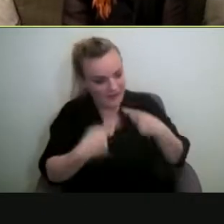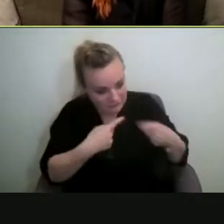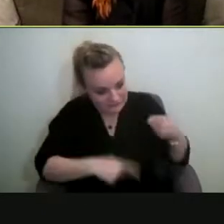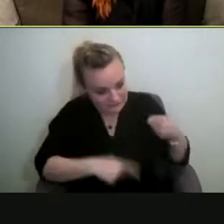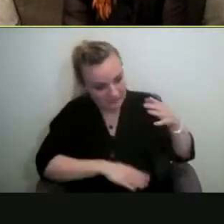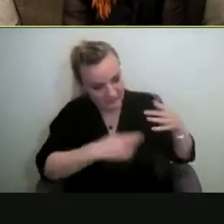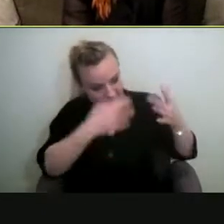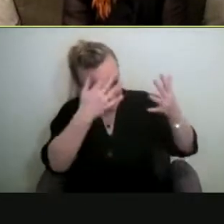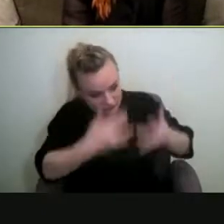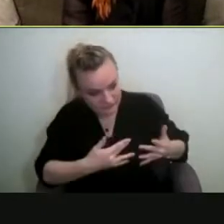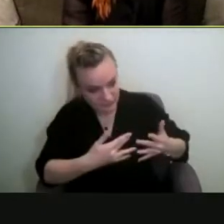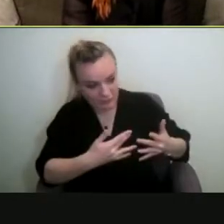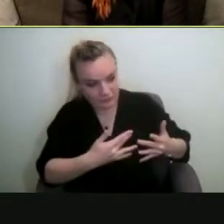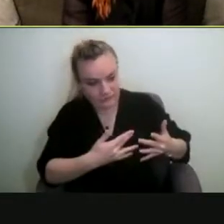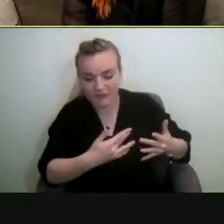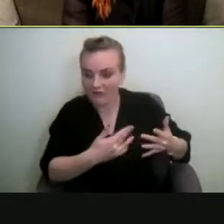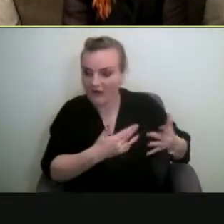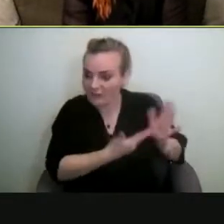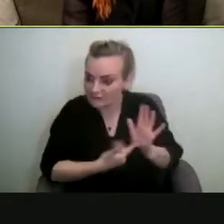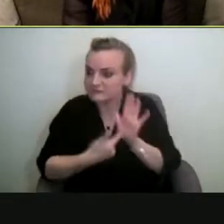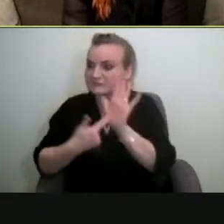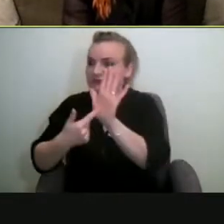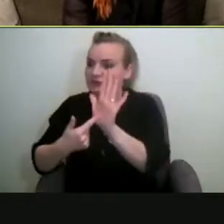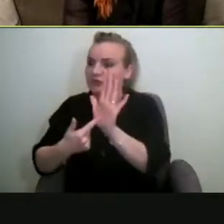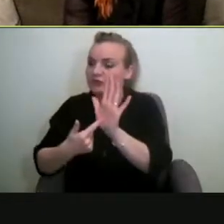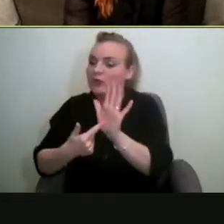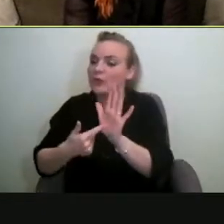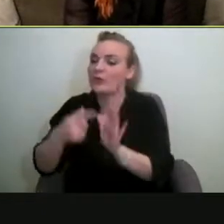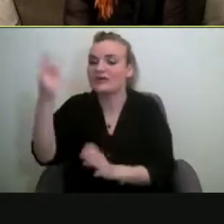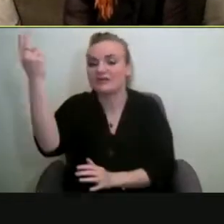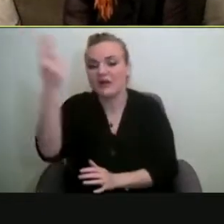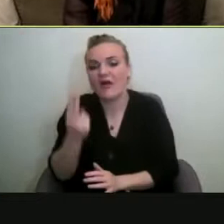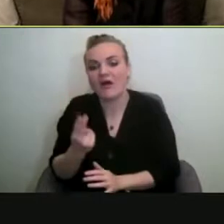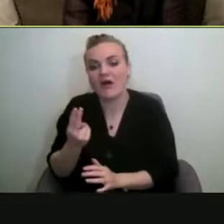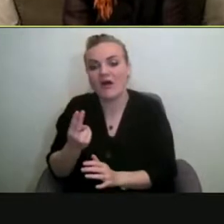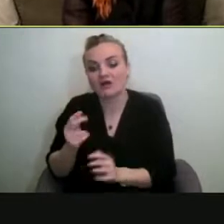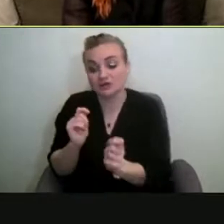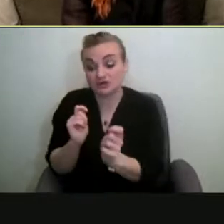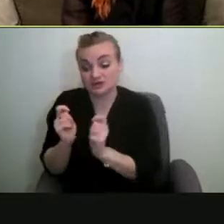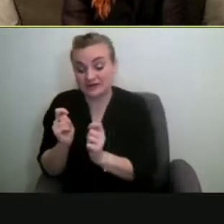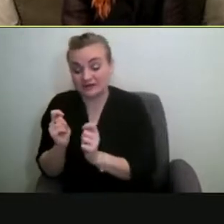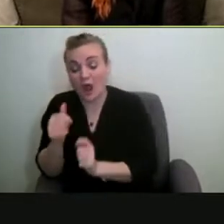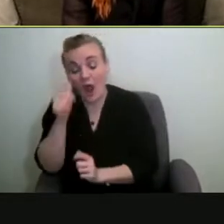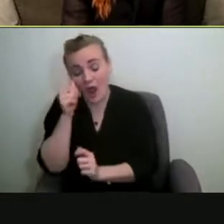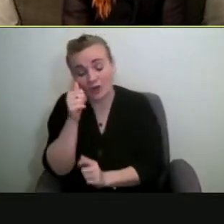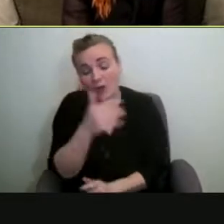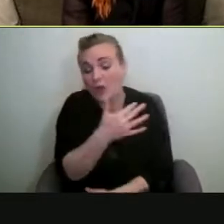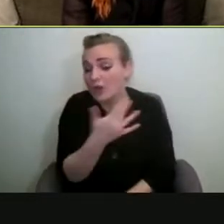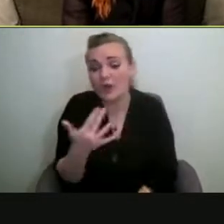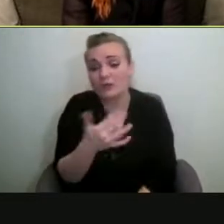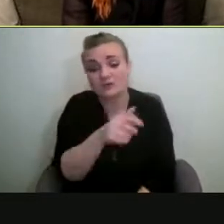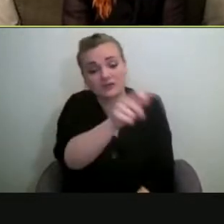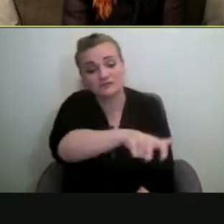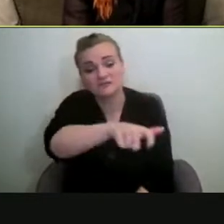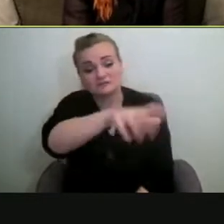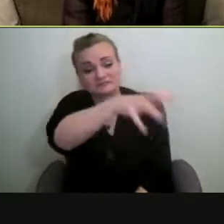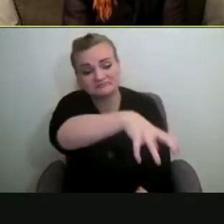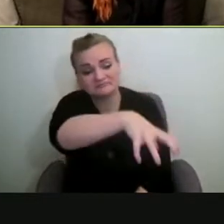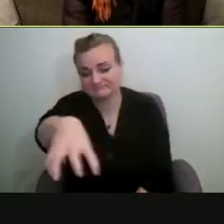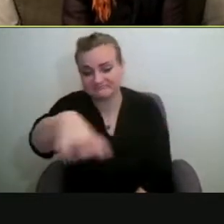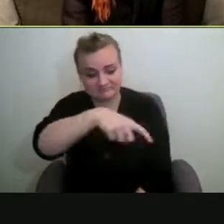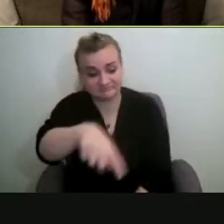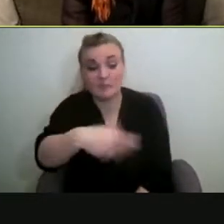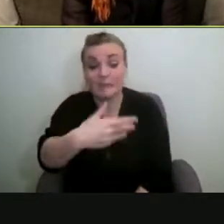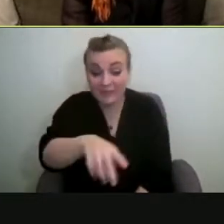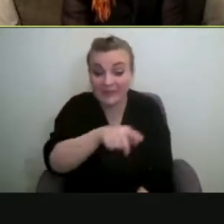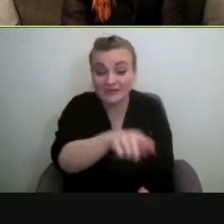our big arts organizations, which I know a lot of places are, but yeah, there